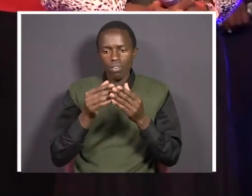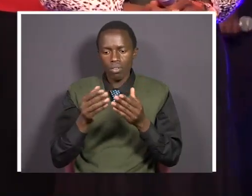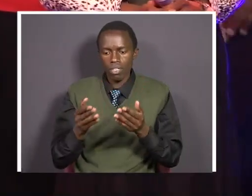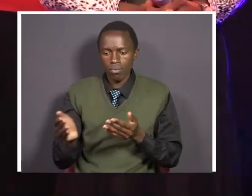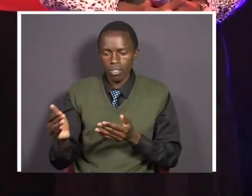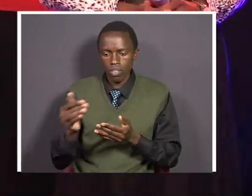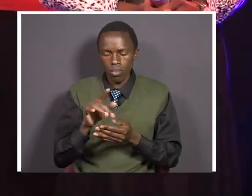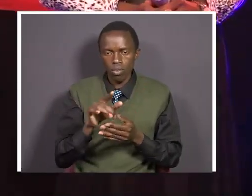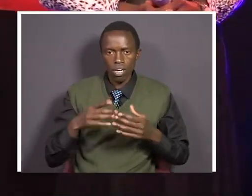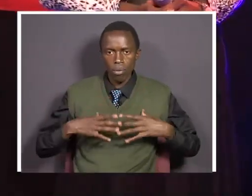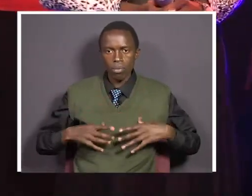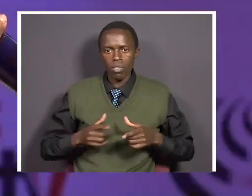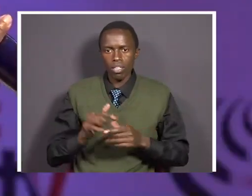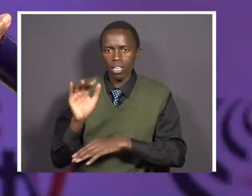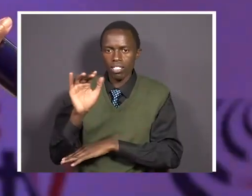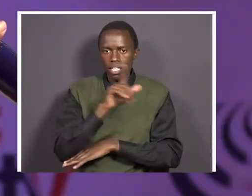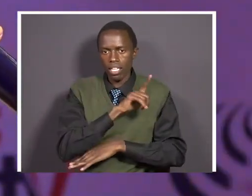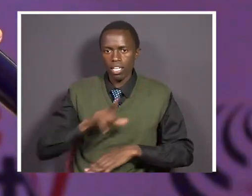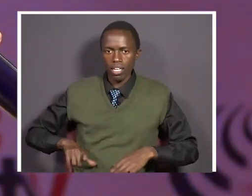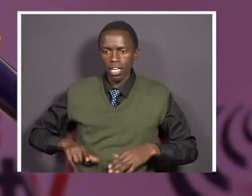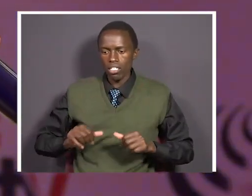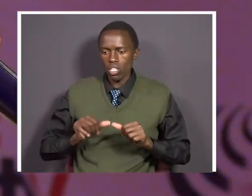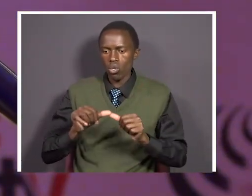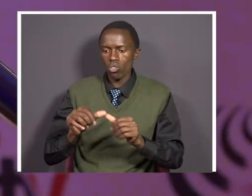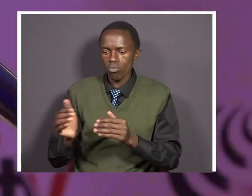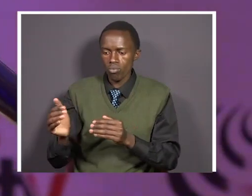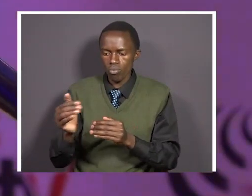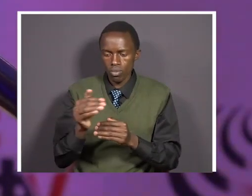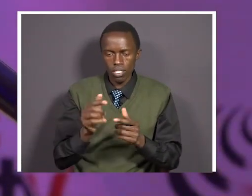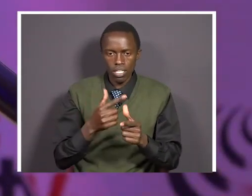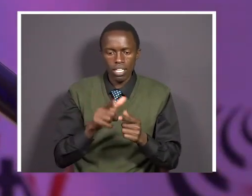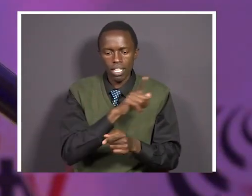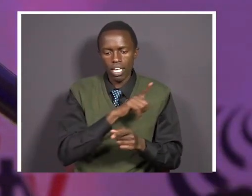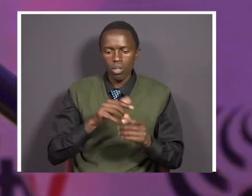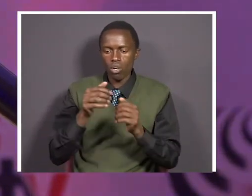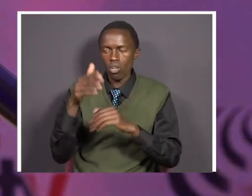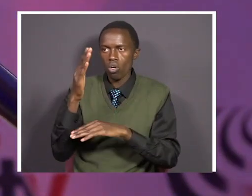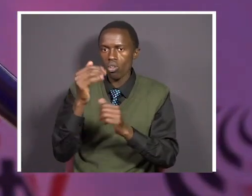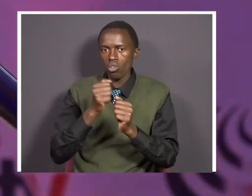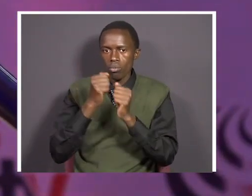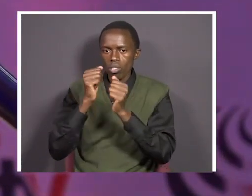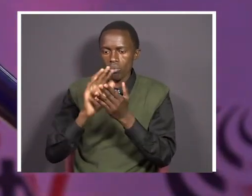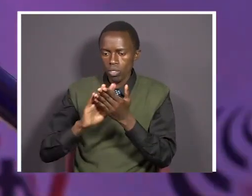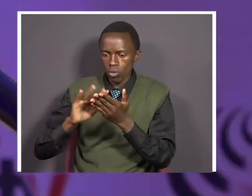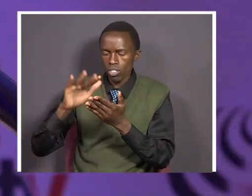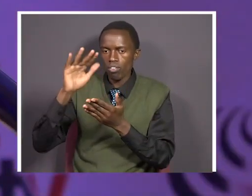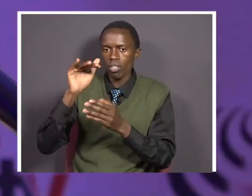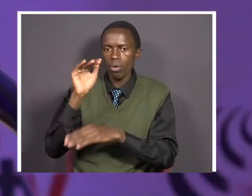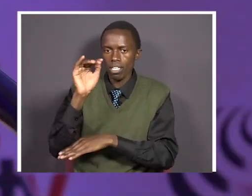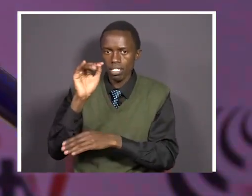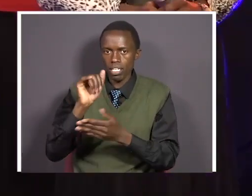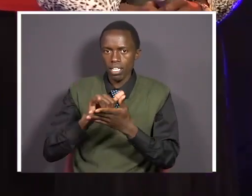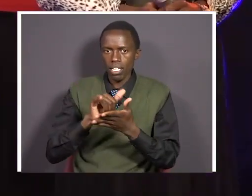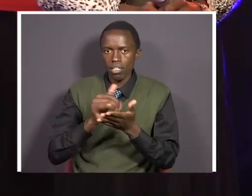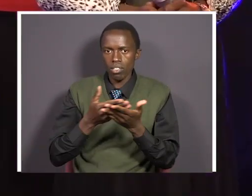giving of your people. And we ask that, Lord, even as they give to you, that, Lord God Almighty, may you be glorified. We ask